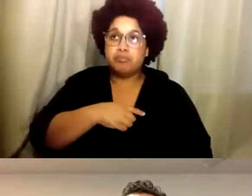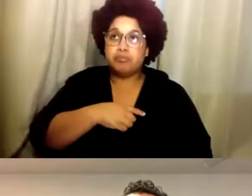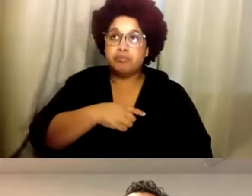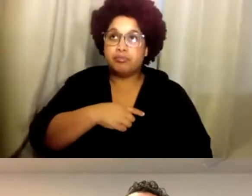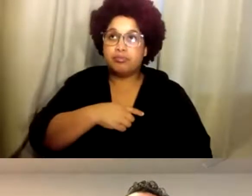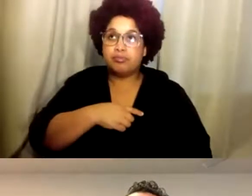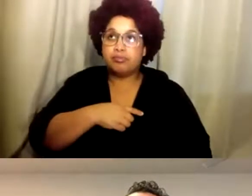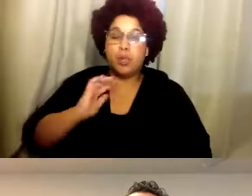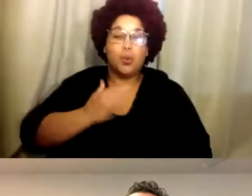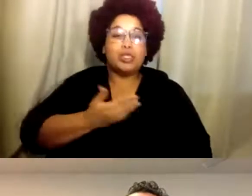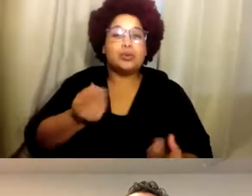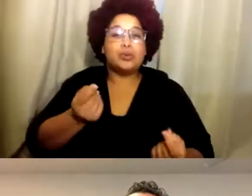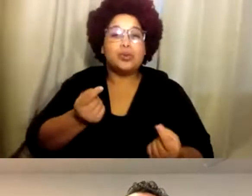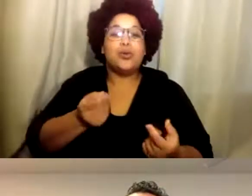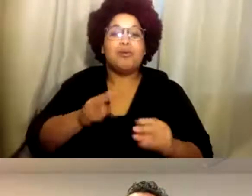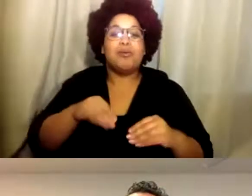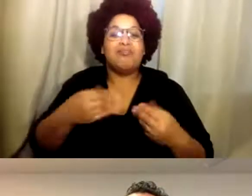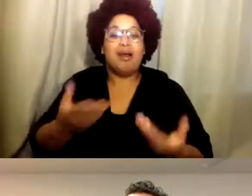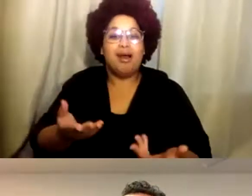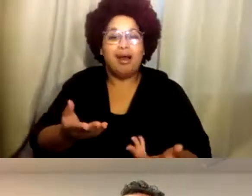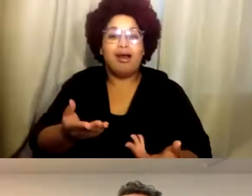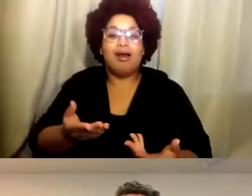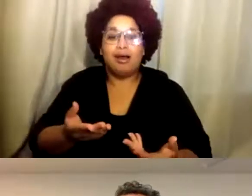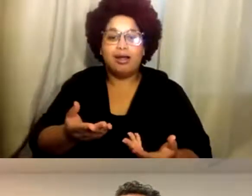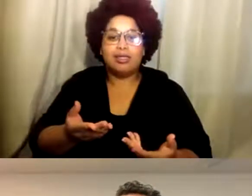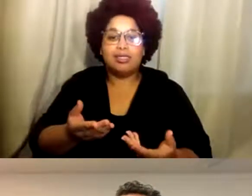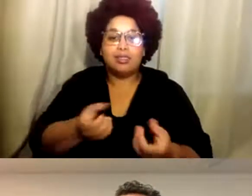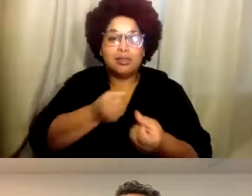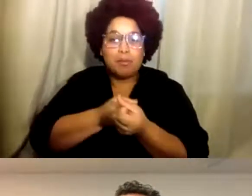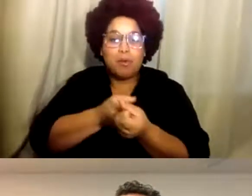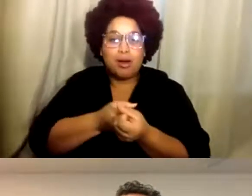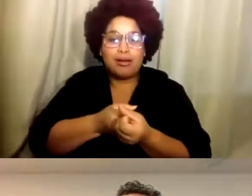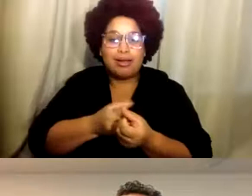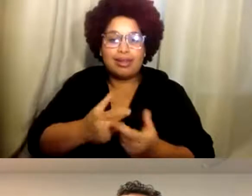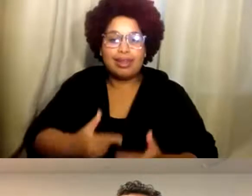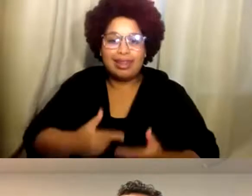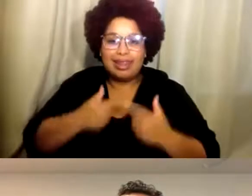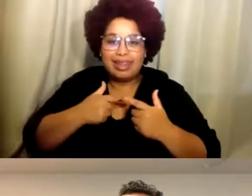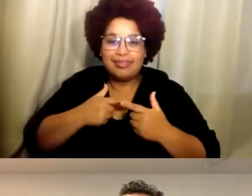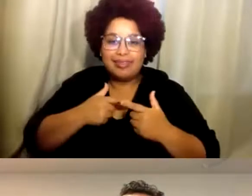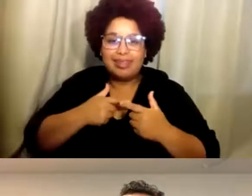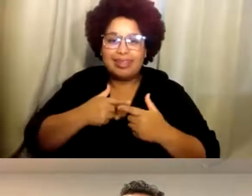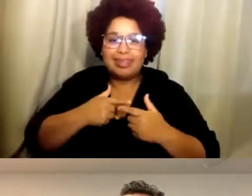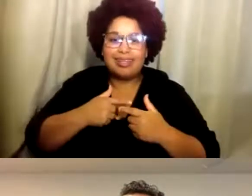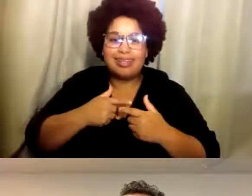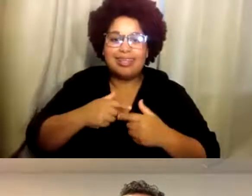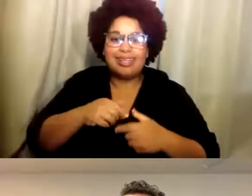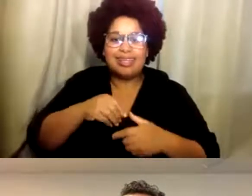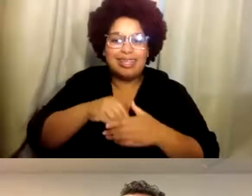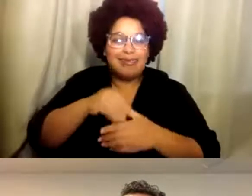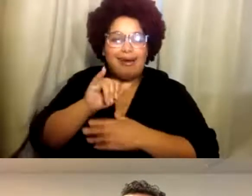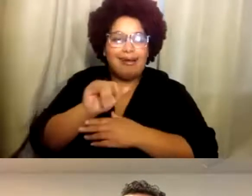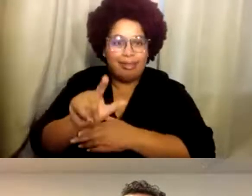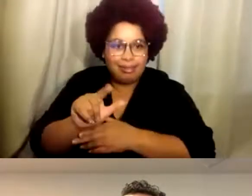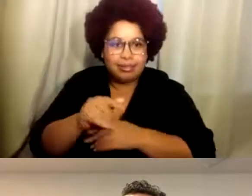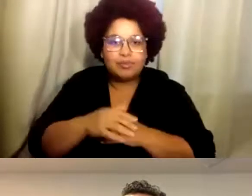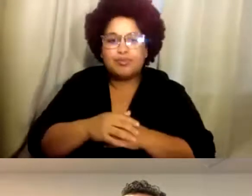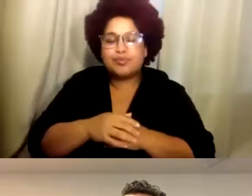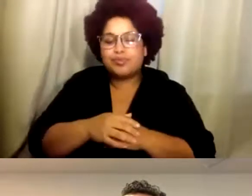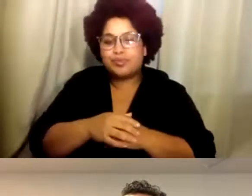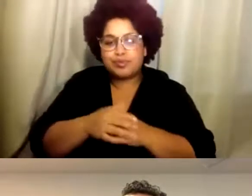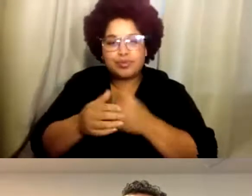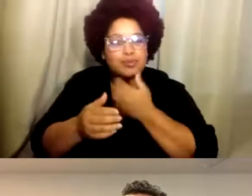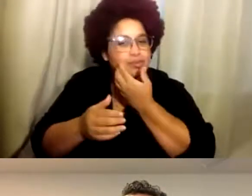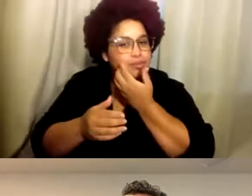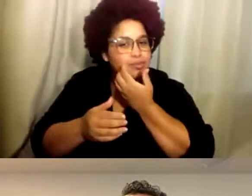provide supported living in IL, and a lot of the people that we support, they were already wearing masks, and so we really